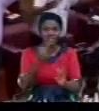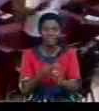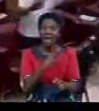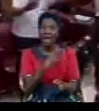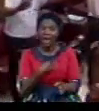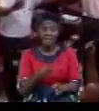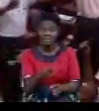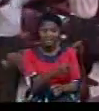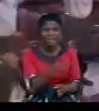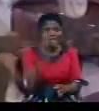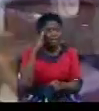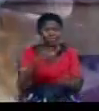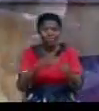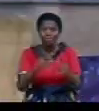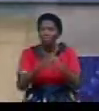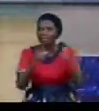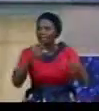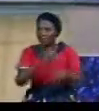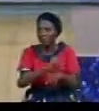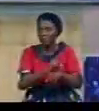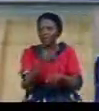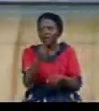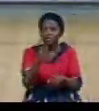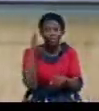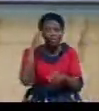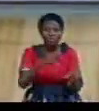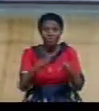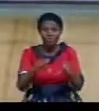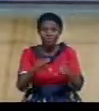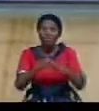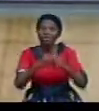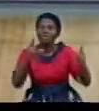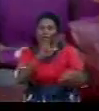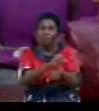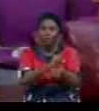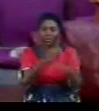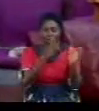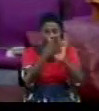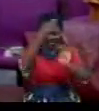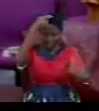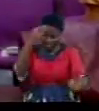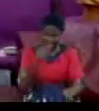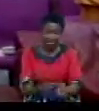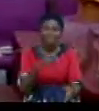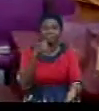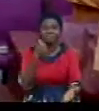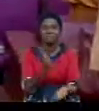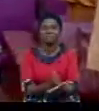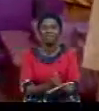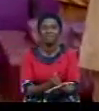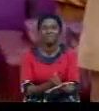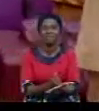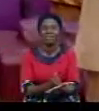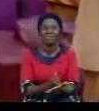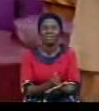do exploits you will do exploit in Jesus name